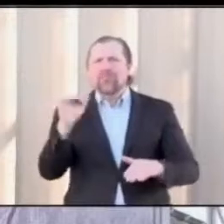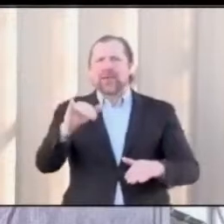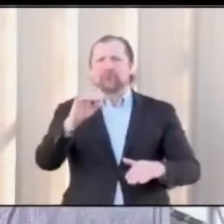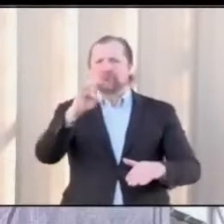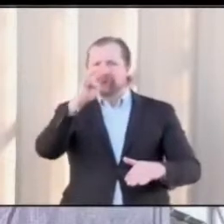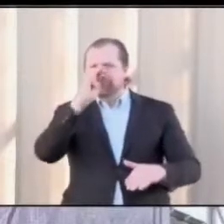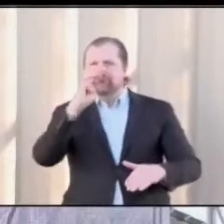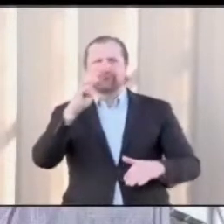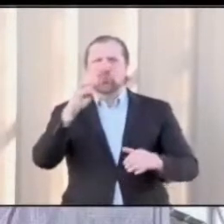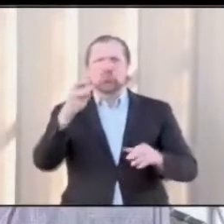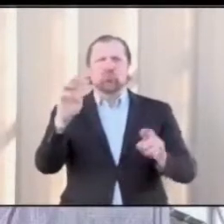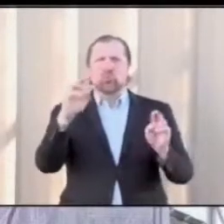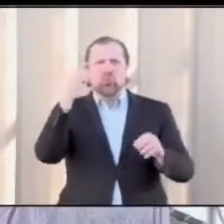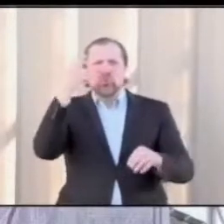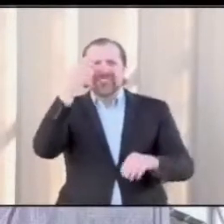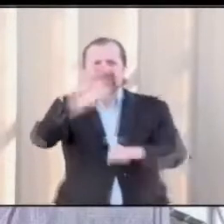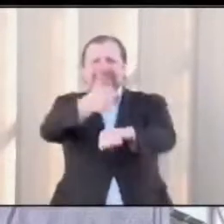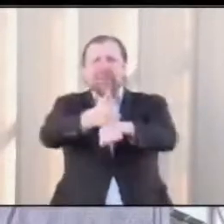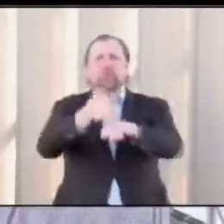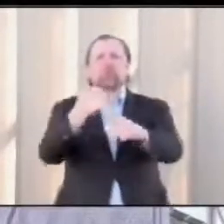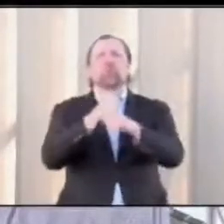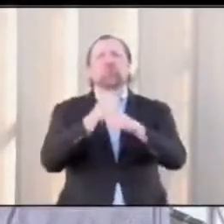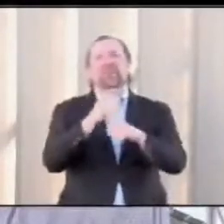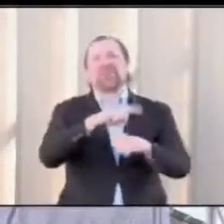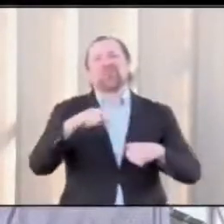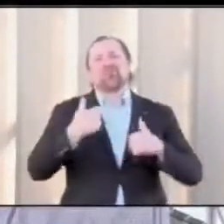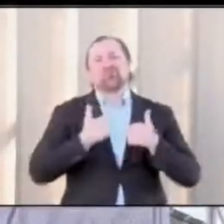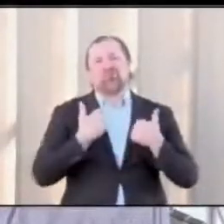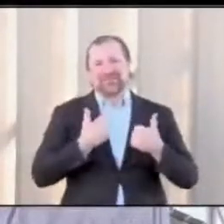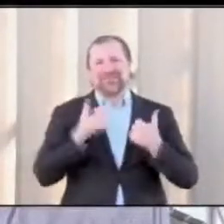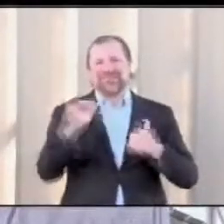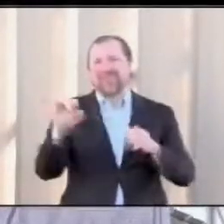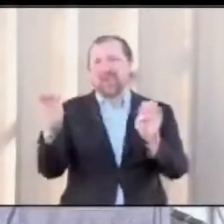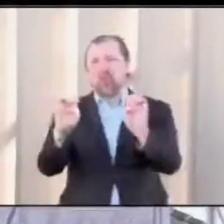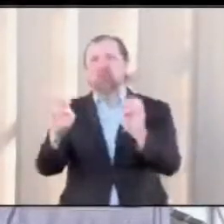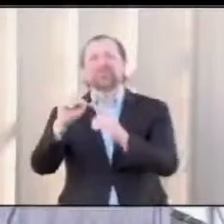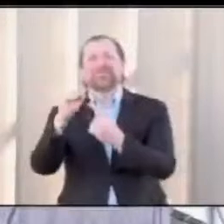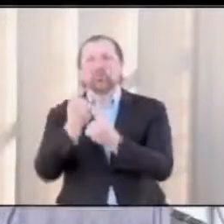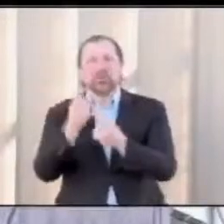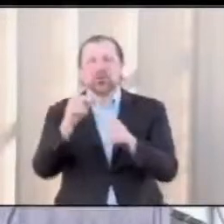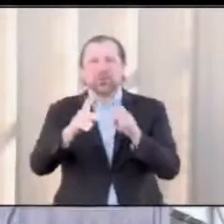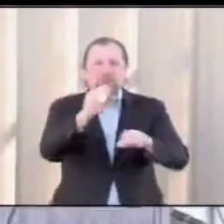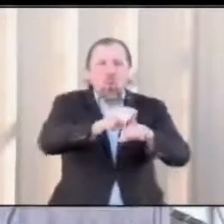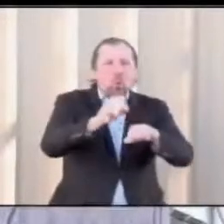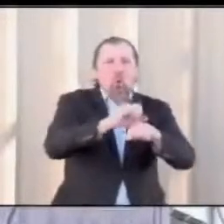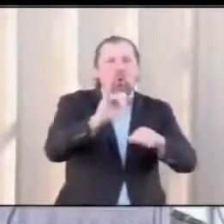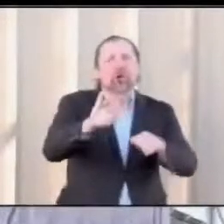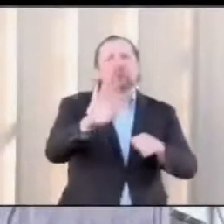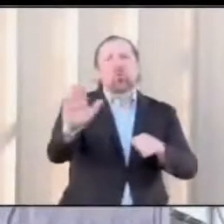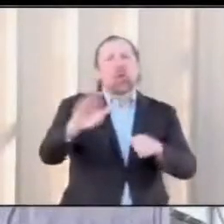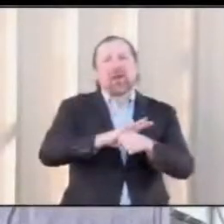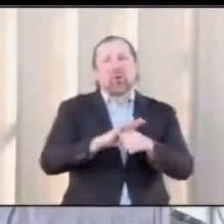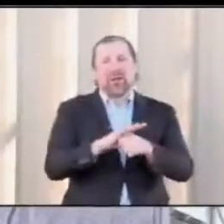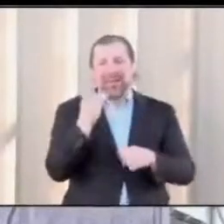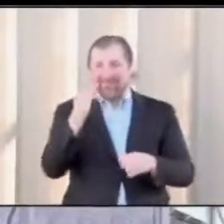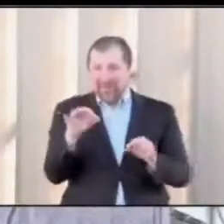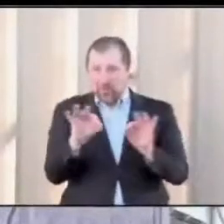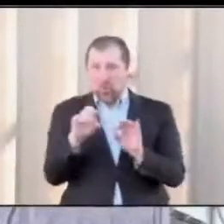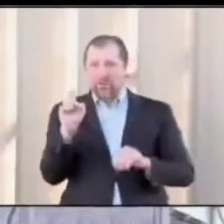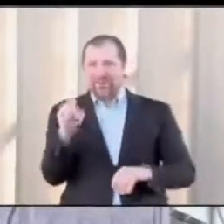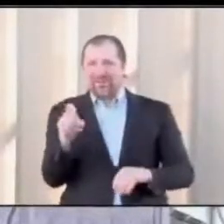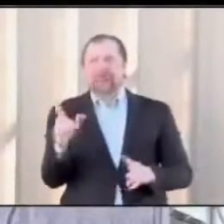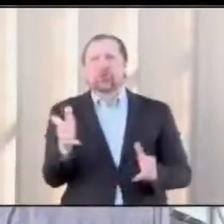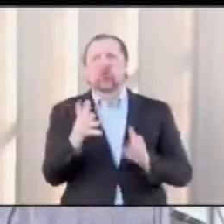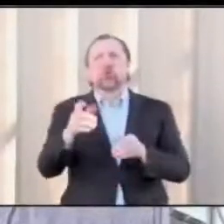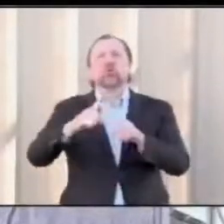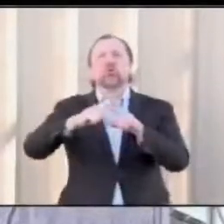to protect both residents and the emergency crews working tirelessly in the area. If you have critical needs, we encourage you